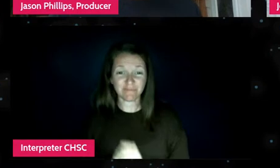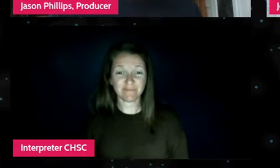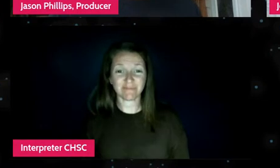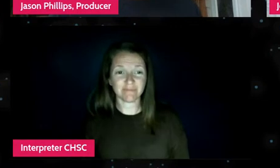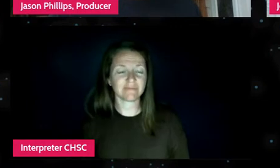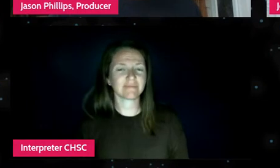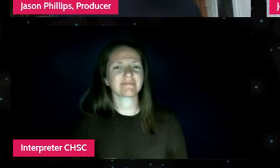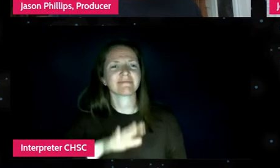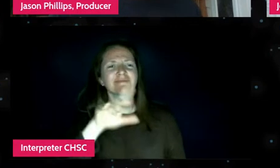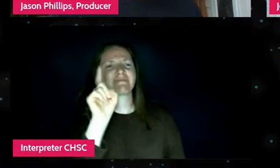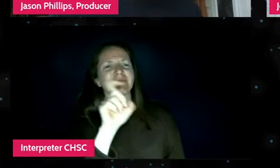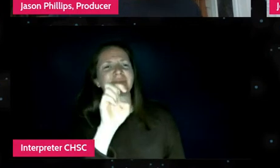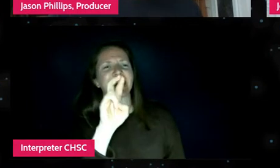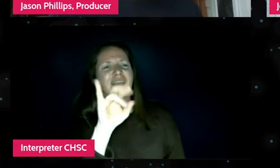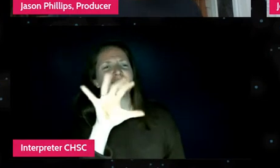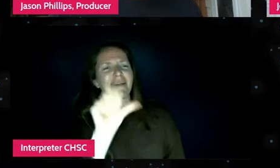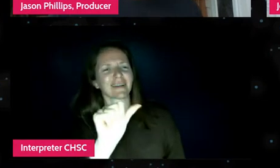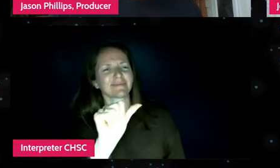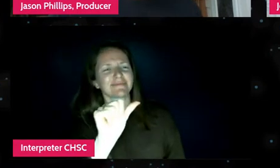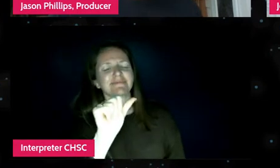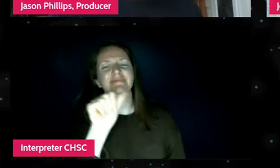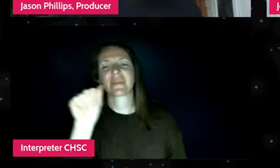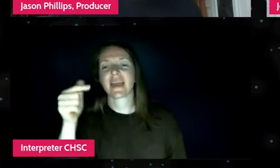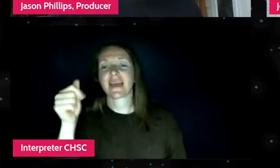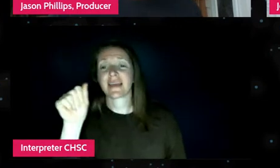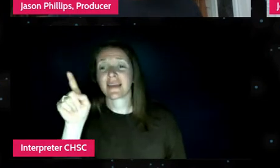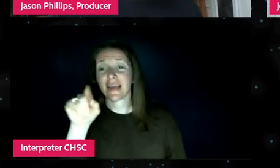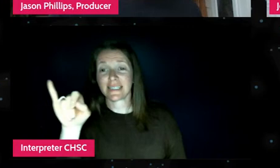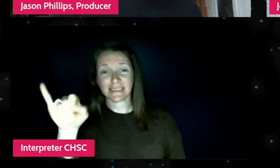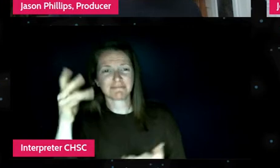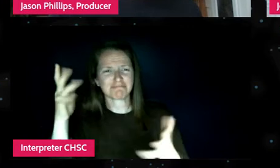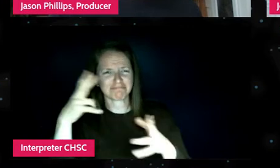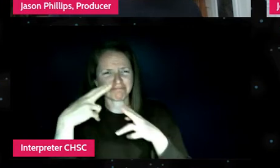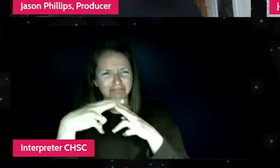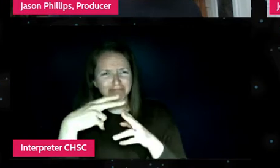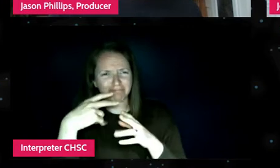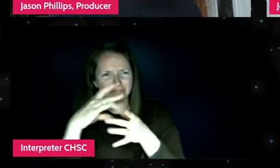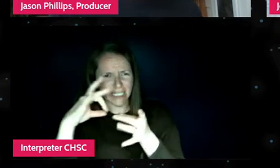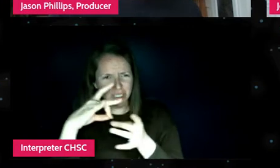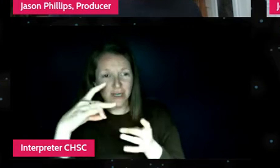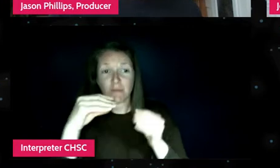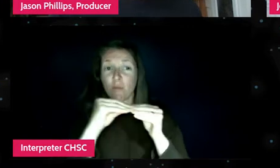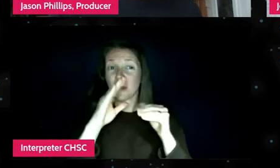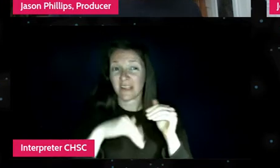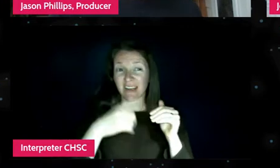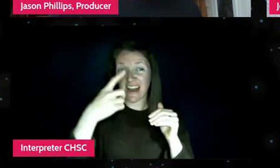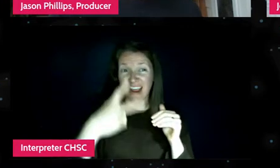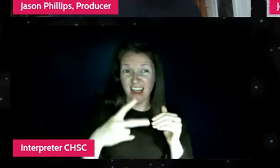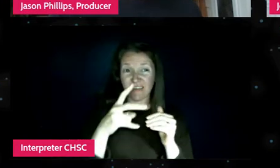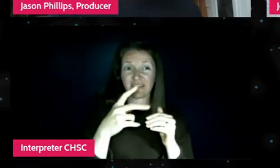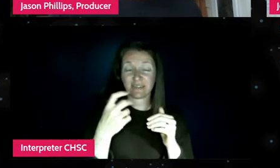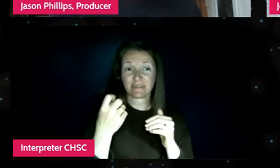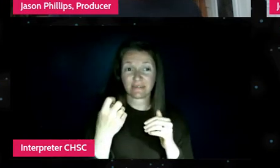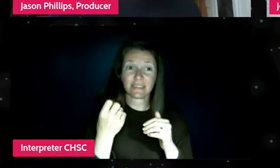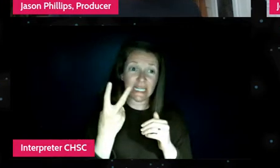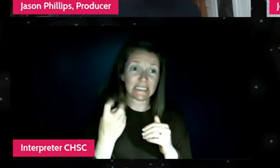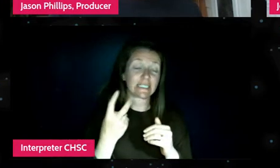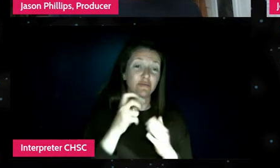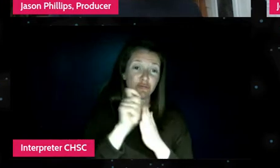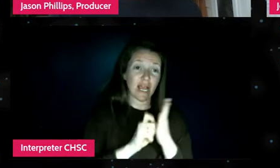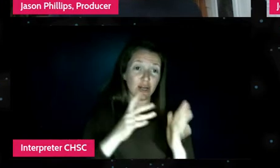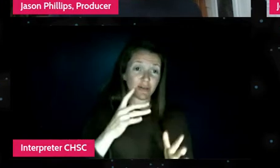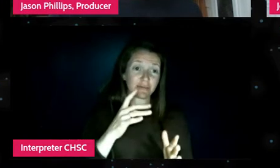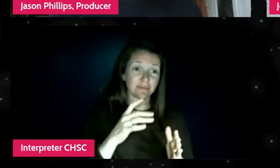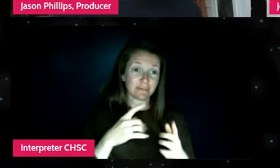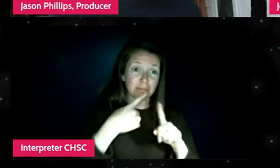Erica, as Agazi mentioned, there were more than half a dozen writers, including yourself, for the